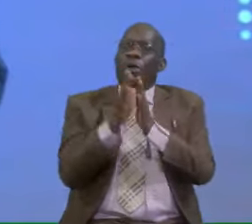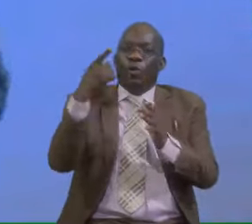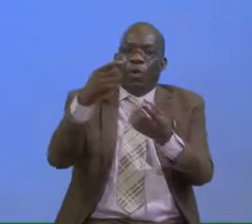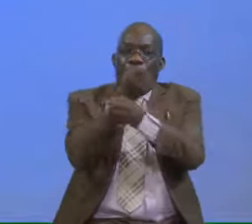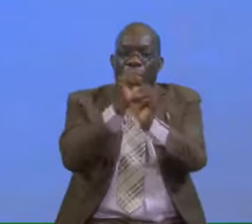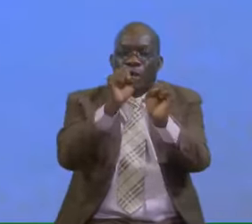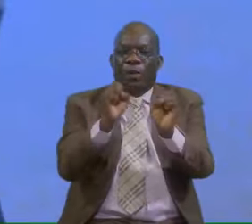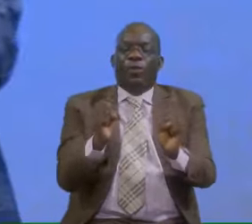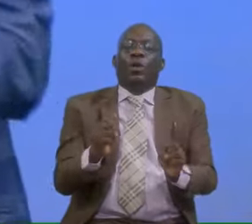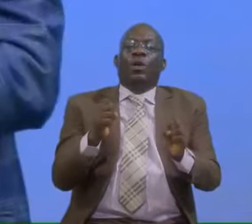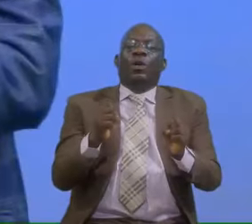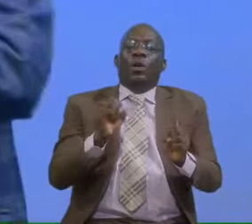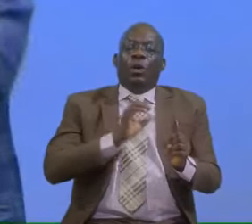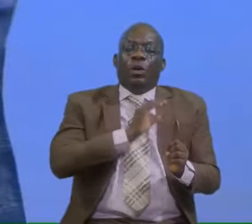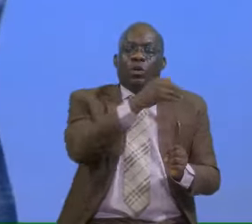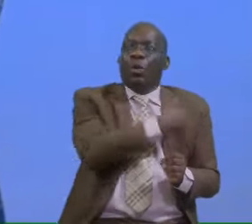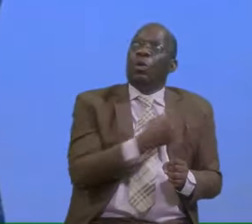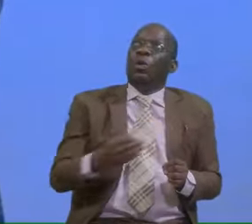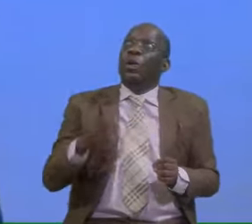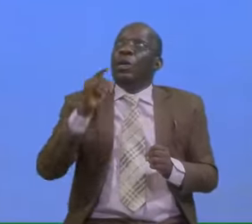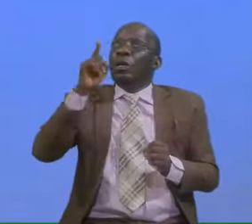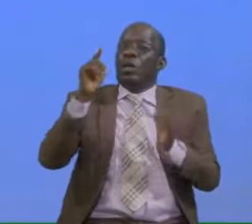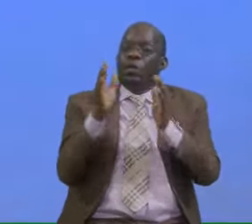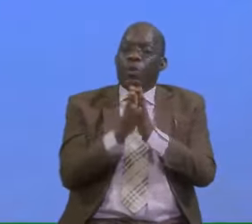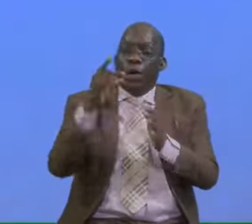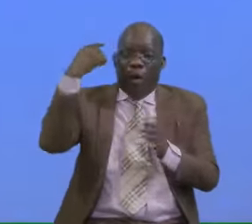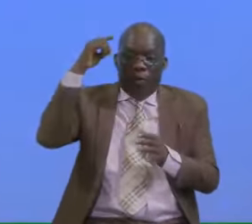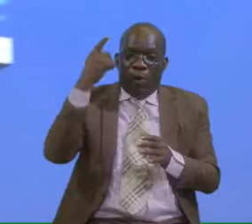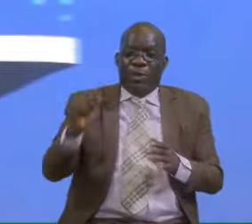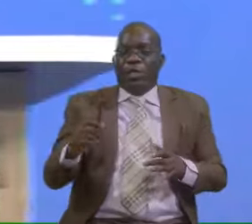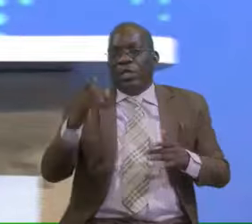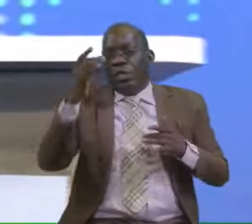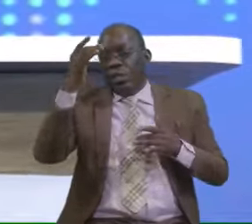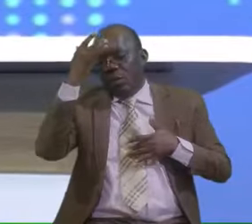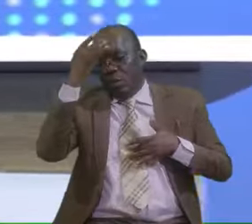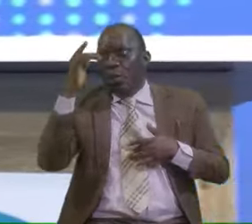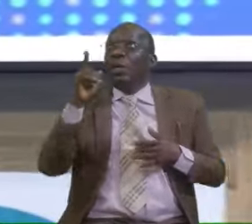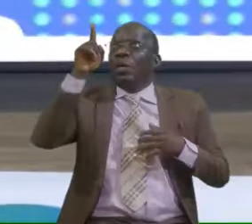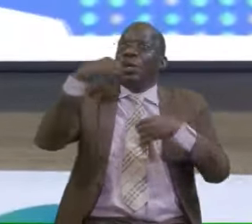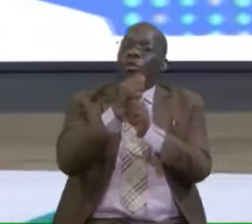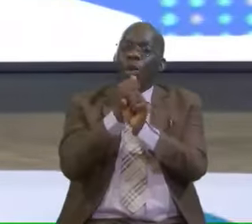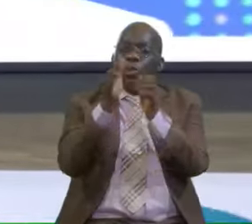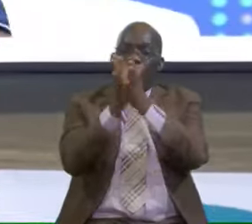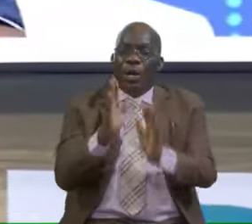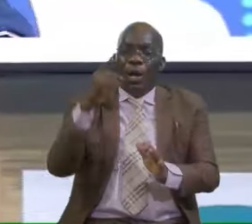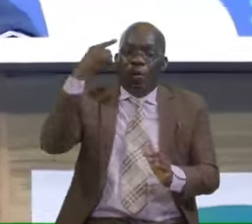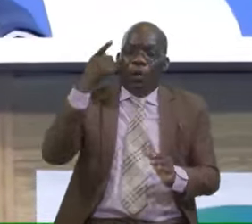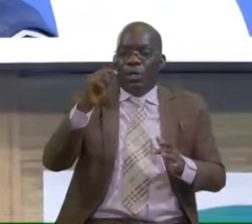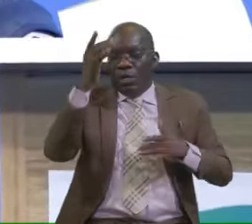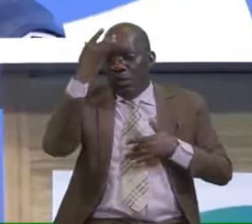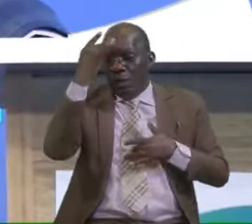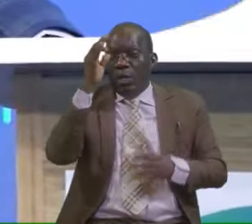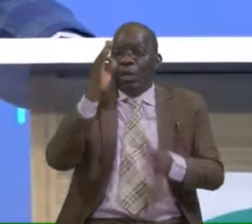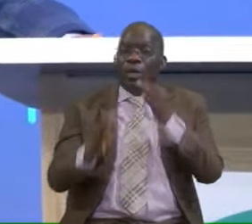the sanctified. He prayed for the sick. He made intercession for the sick. And if you're